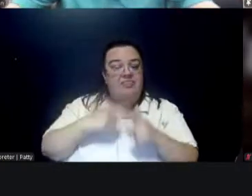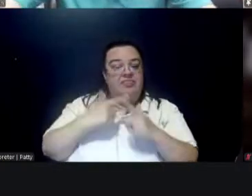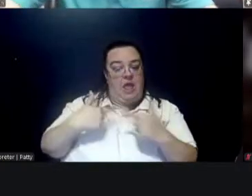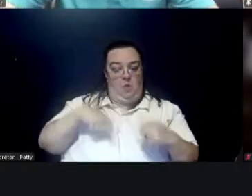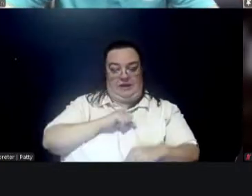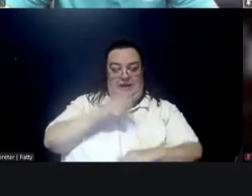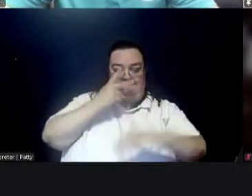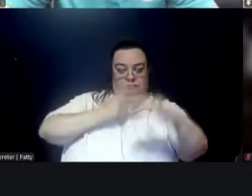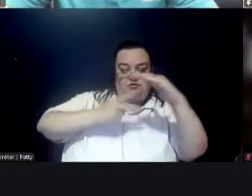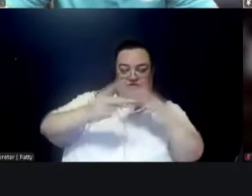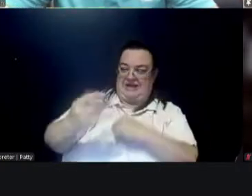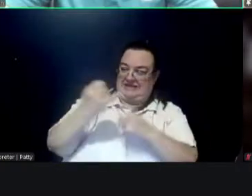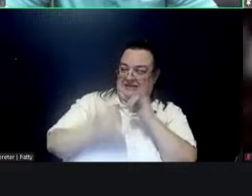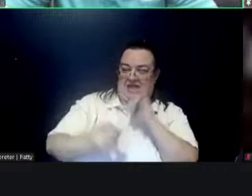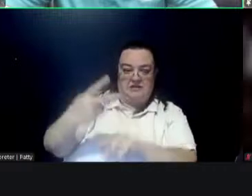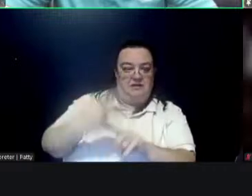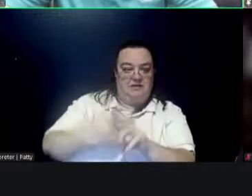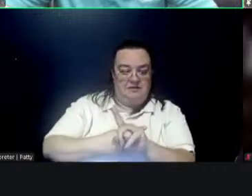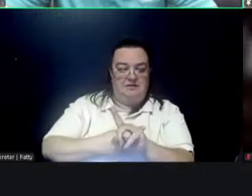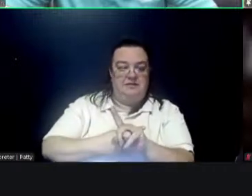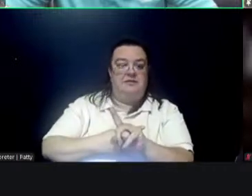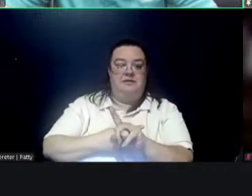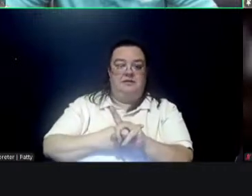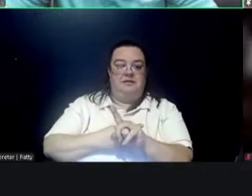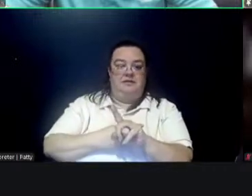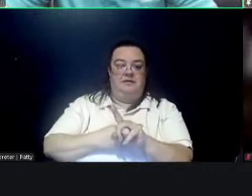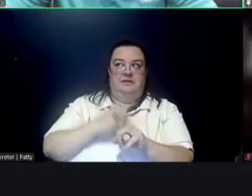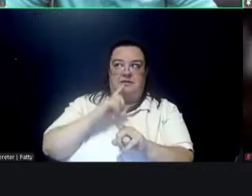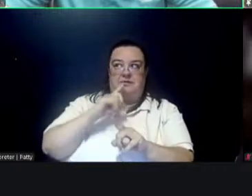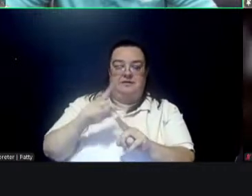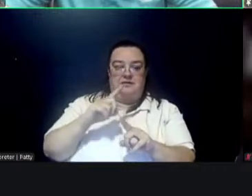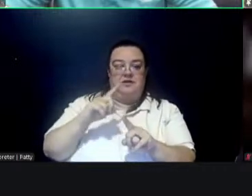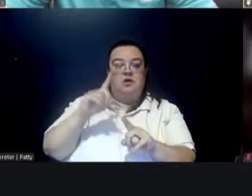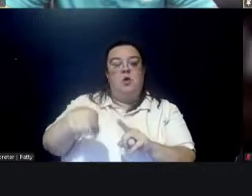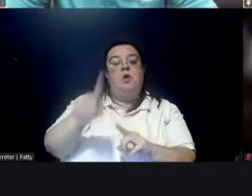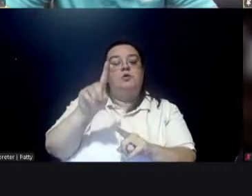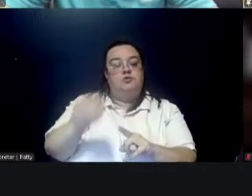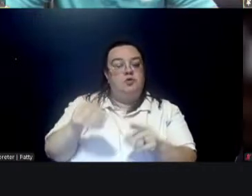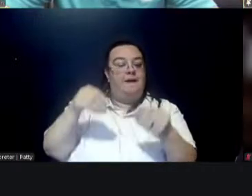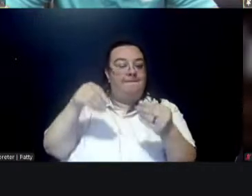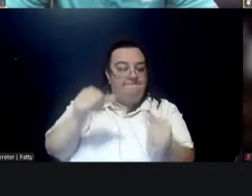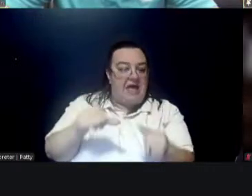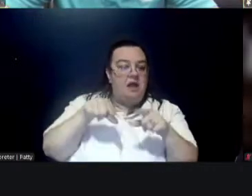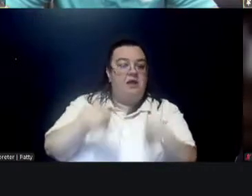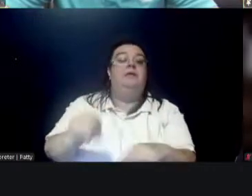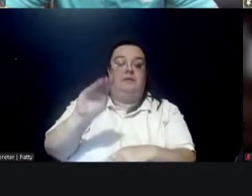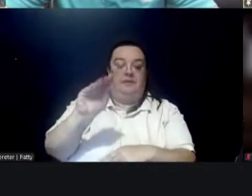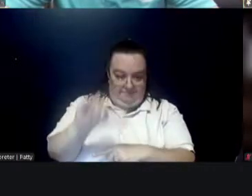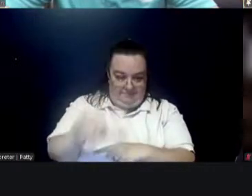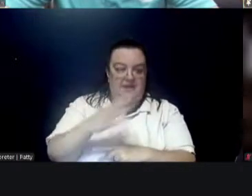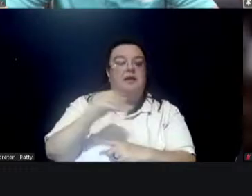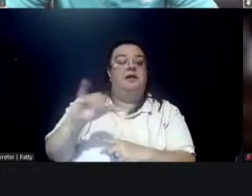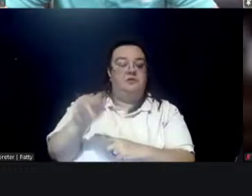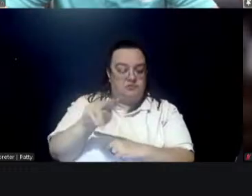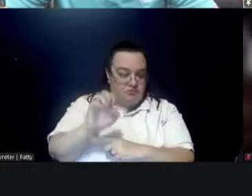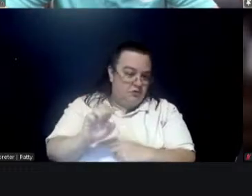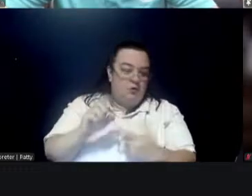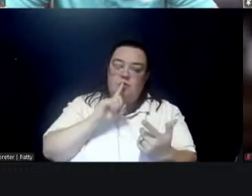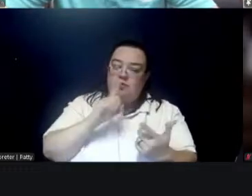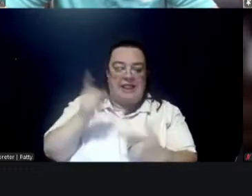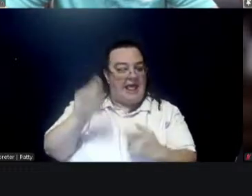last 2 months. I mean, there are programs that you do spend in May and June that maybe you have to really look